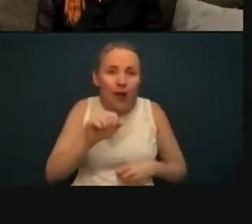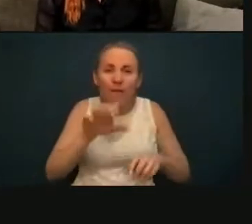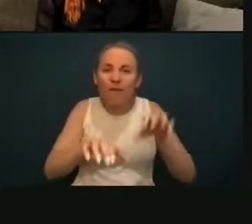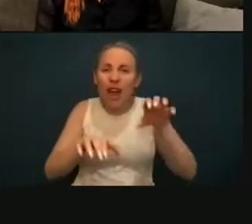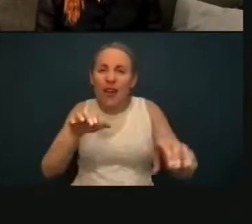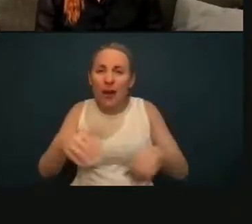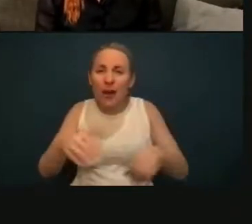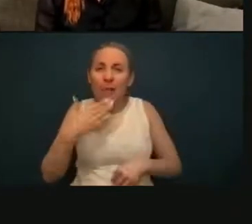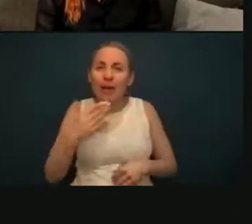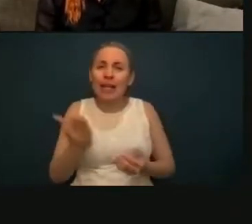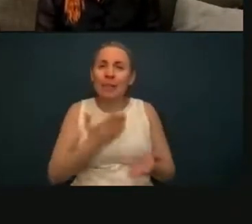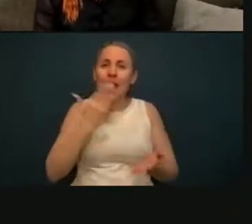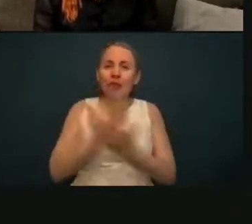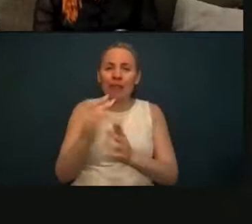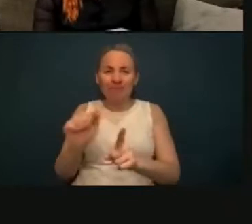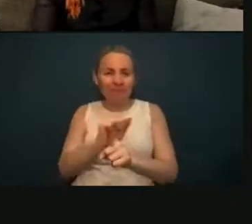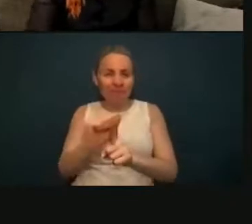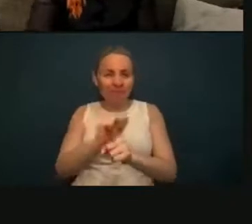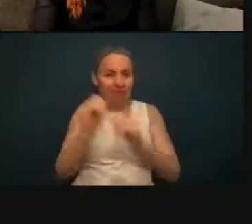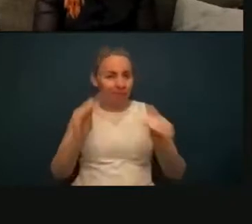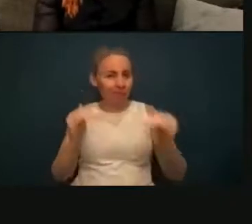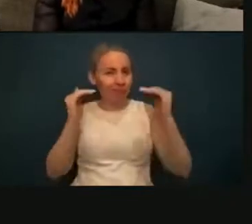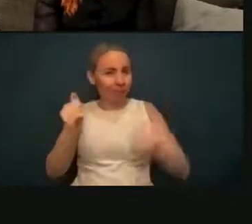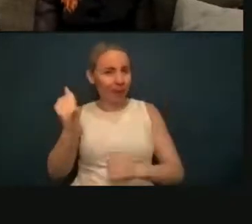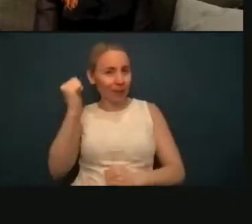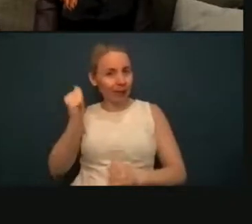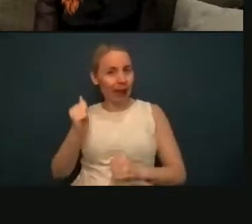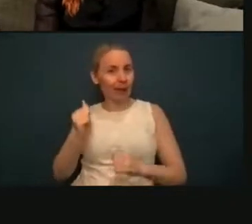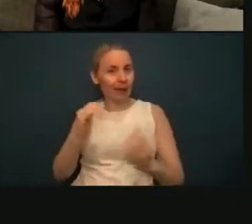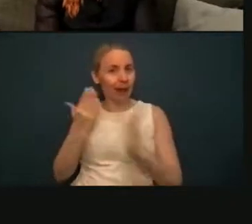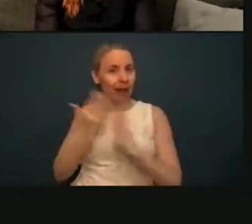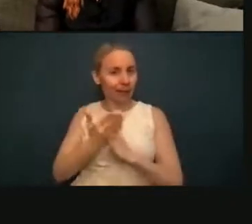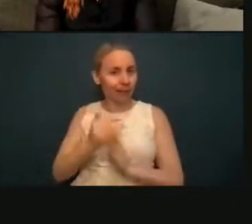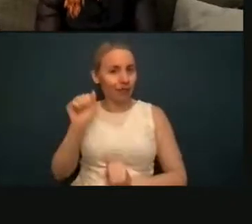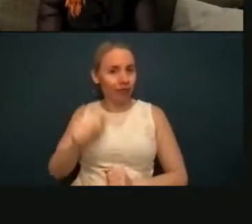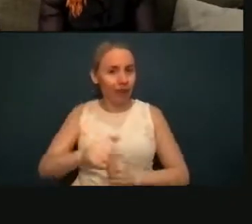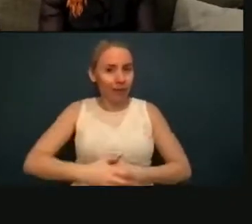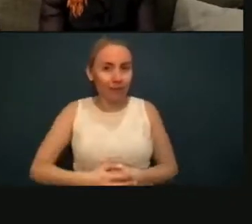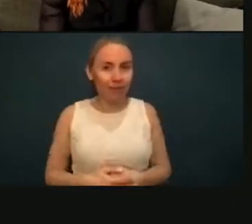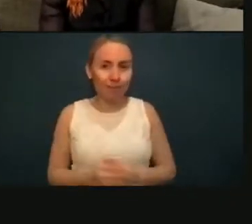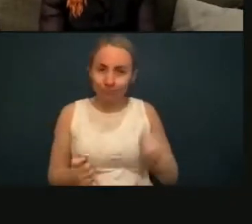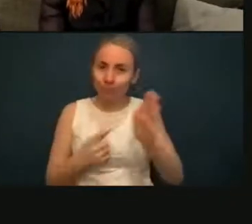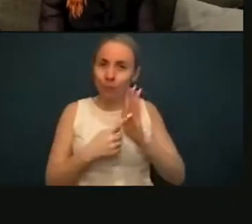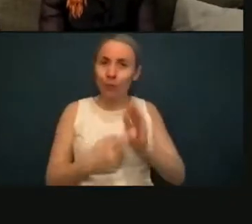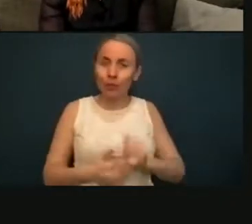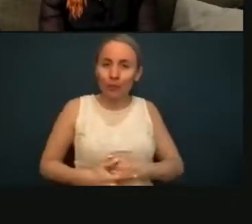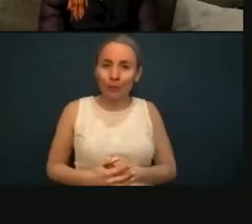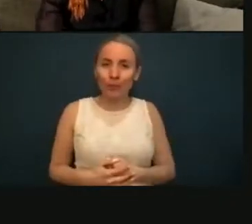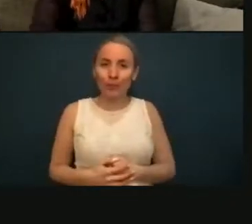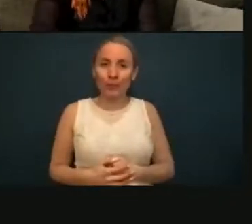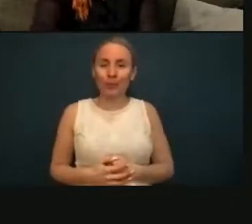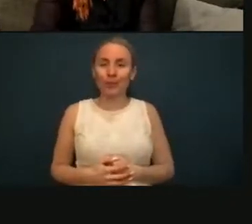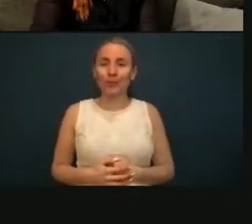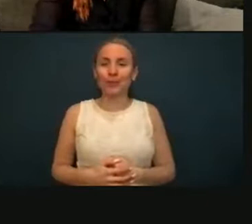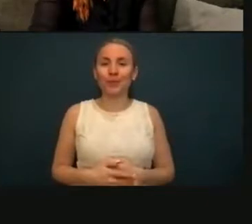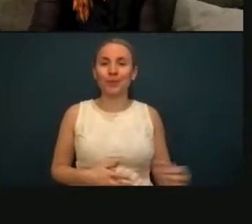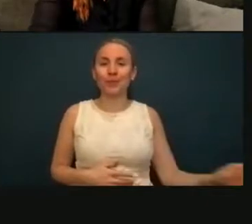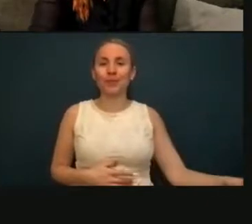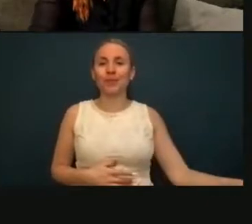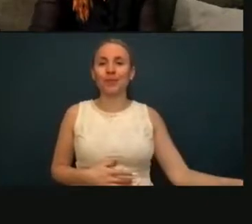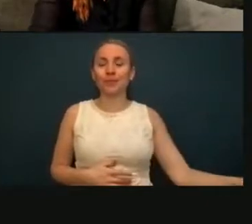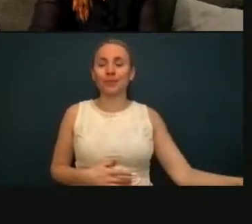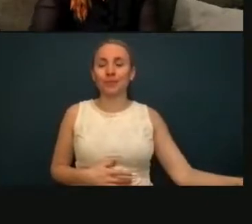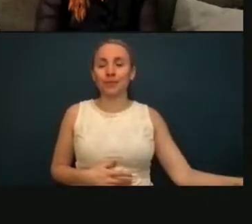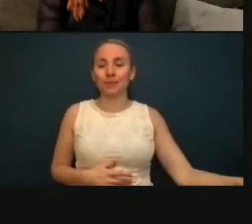your backstage access up. Super important, super important. Okay, so the last question I'm going